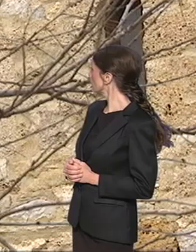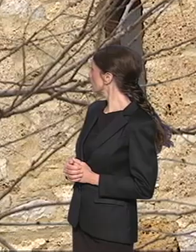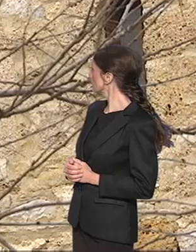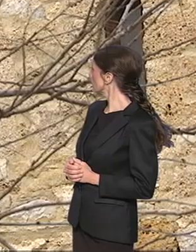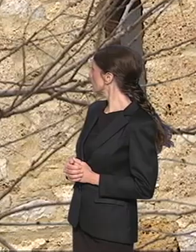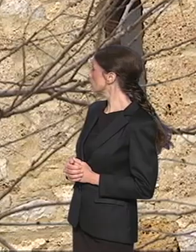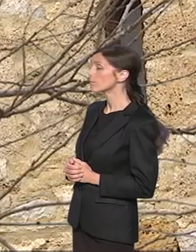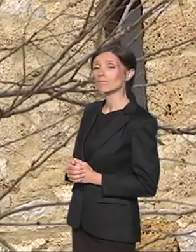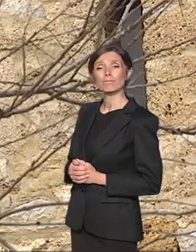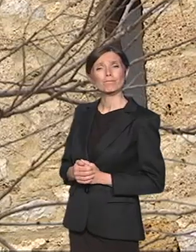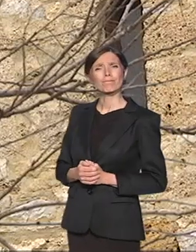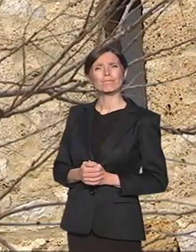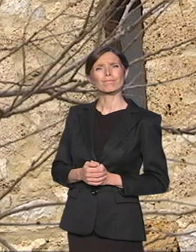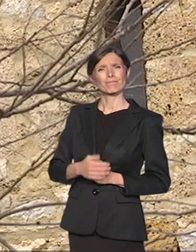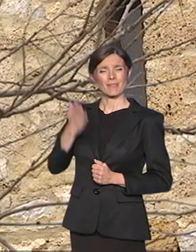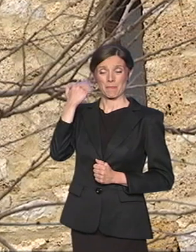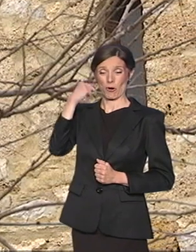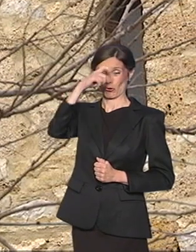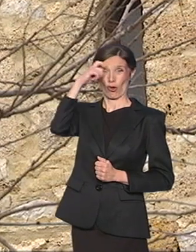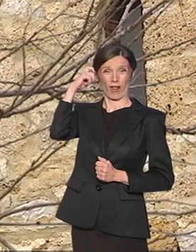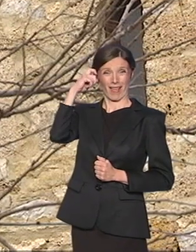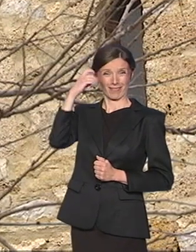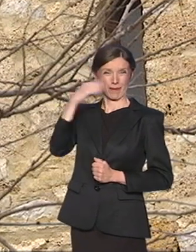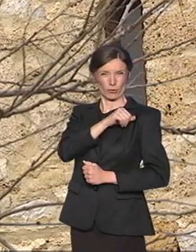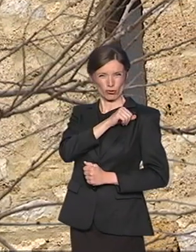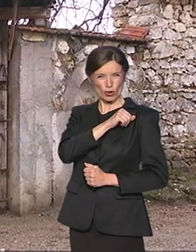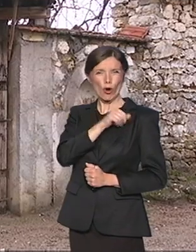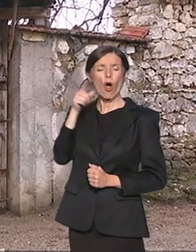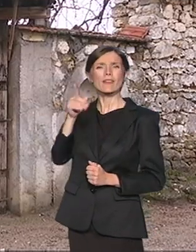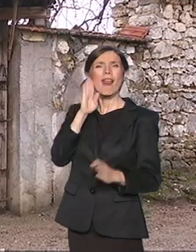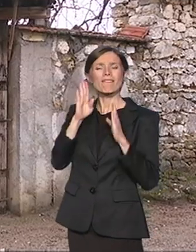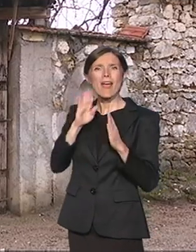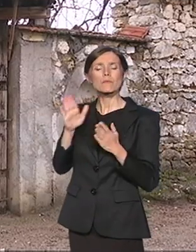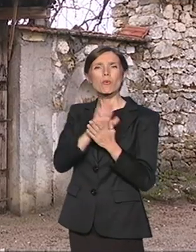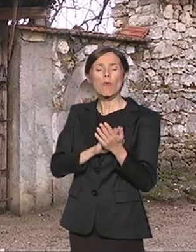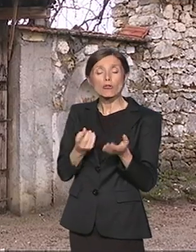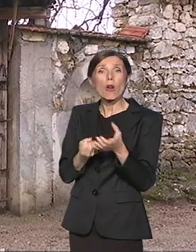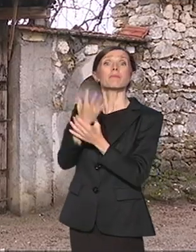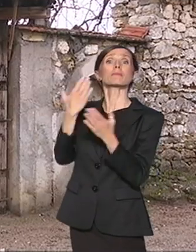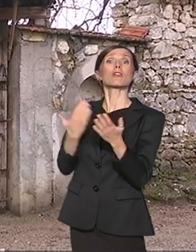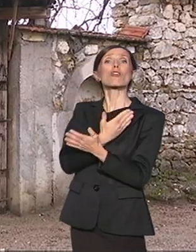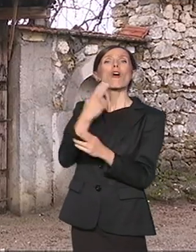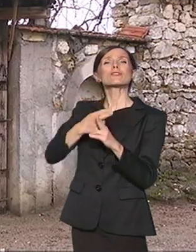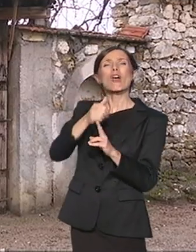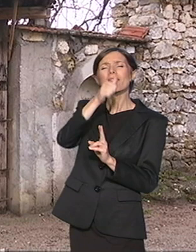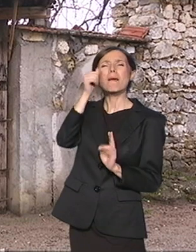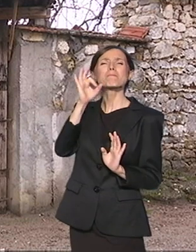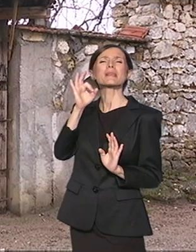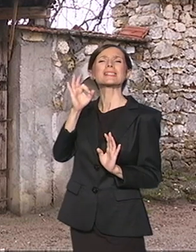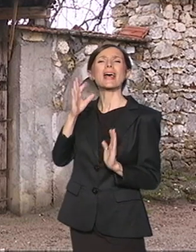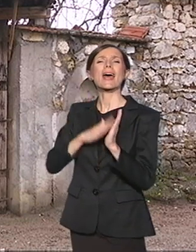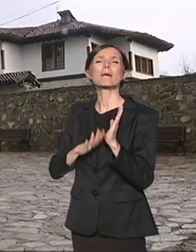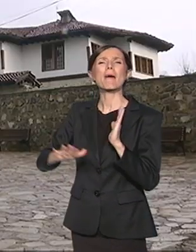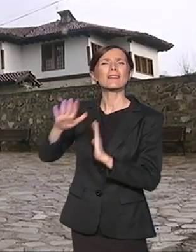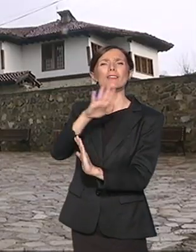Kada se tokom proteklog leta na društvenim mrežama pojavila Facebook stranica Biser Metohije sa očiglednom idejom da